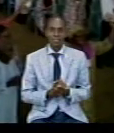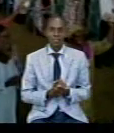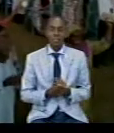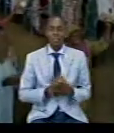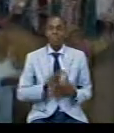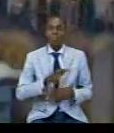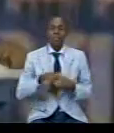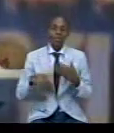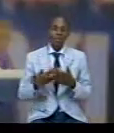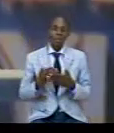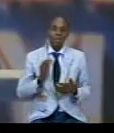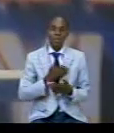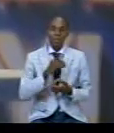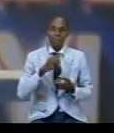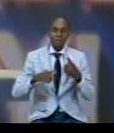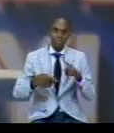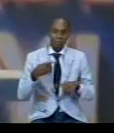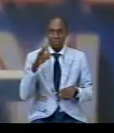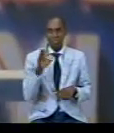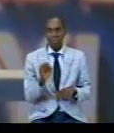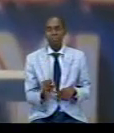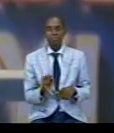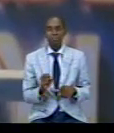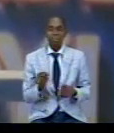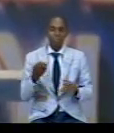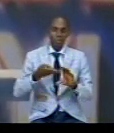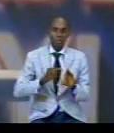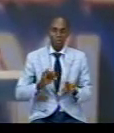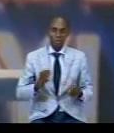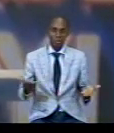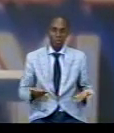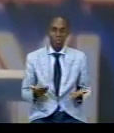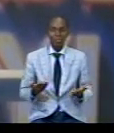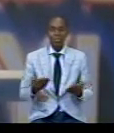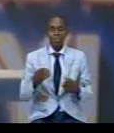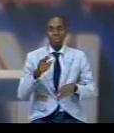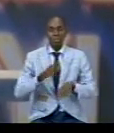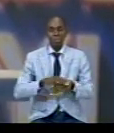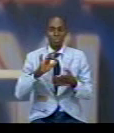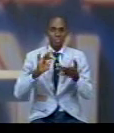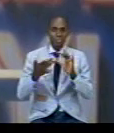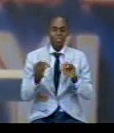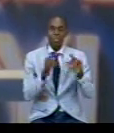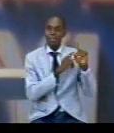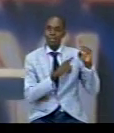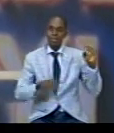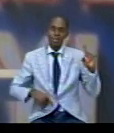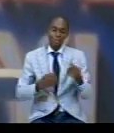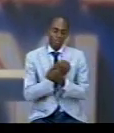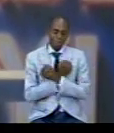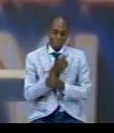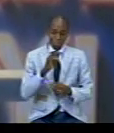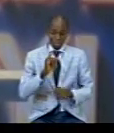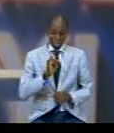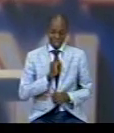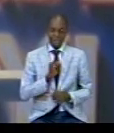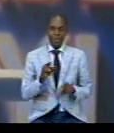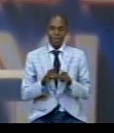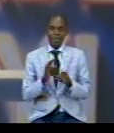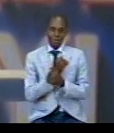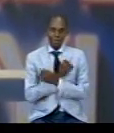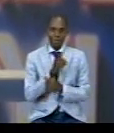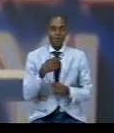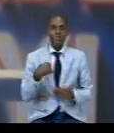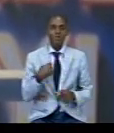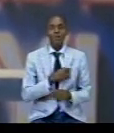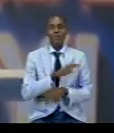friends, participants, online, the Lord loves you. I love you too. We all love you.